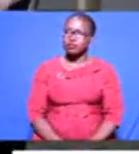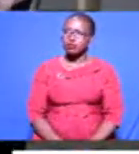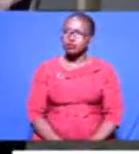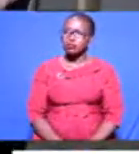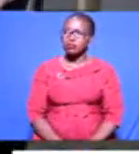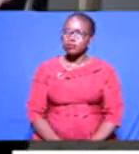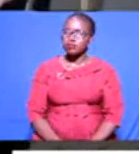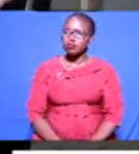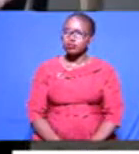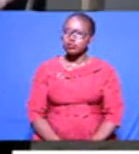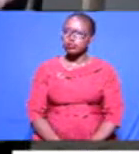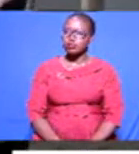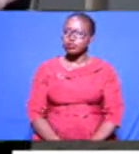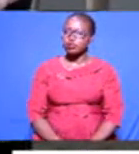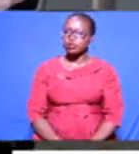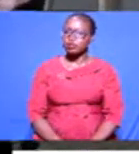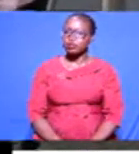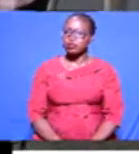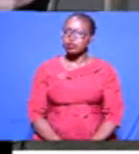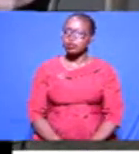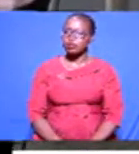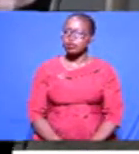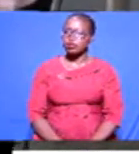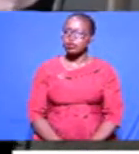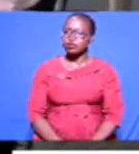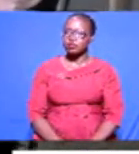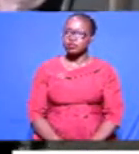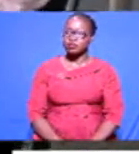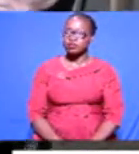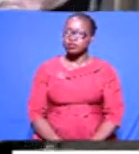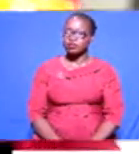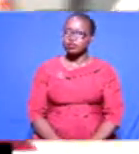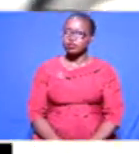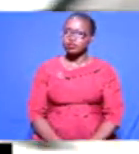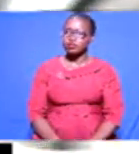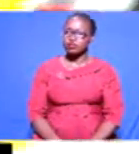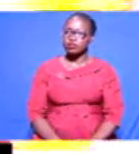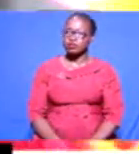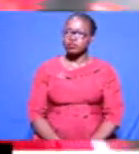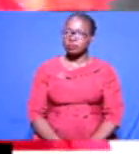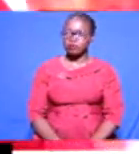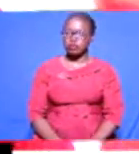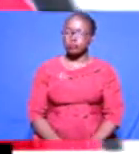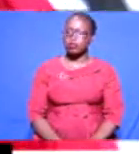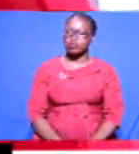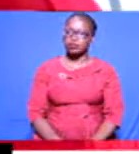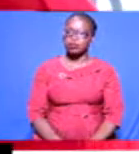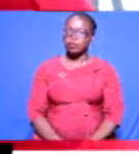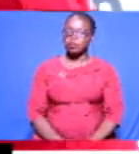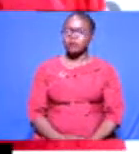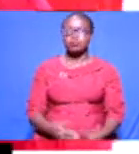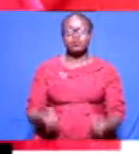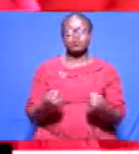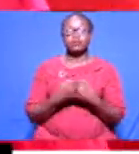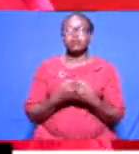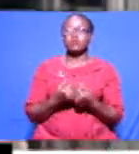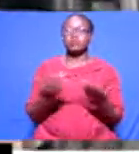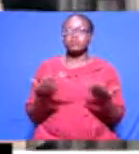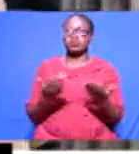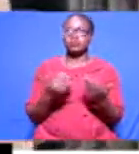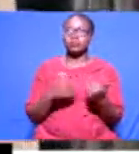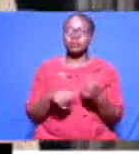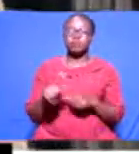week, before we start our matches, so I feel we will adapt to the weather. Since the matches are being played in a round-robin